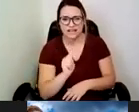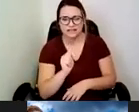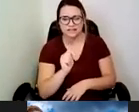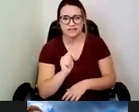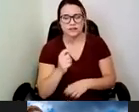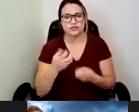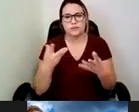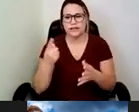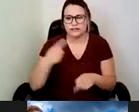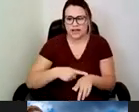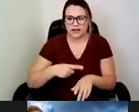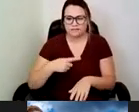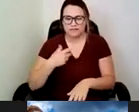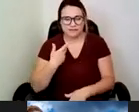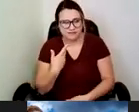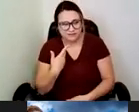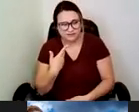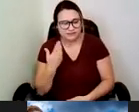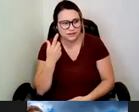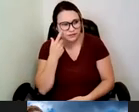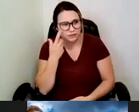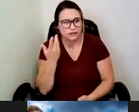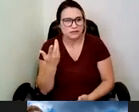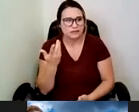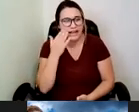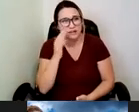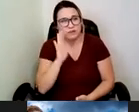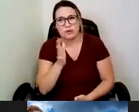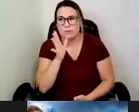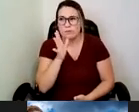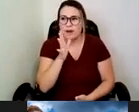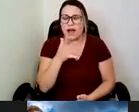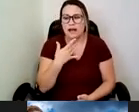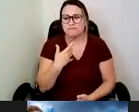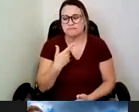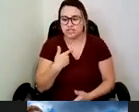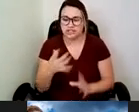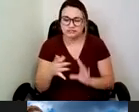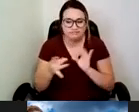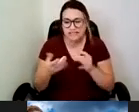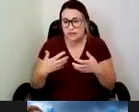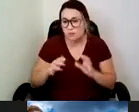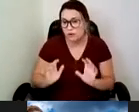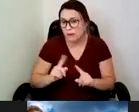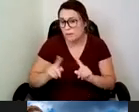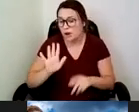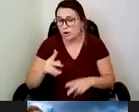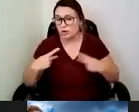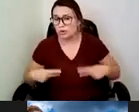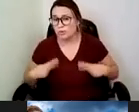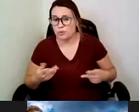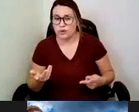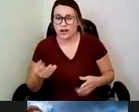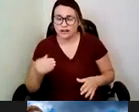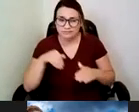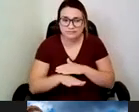and say, I know your mom said she didn't want these things done, but if, you know, with her pneumonia, she's coming in,